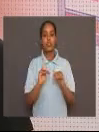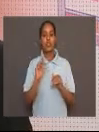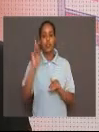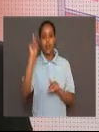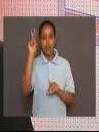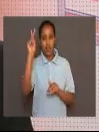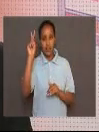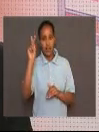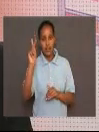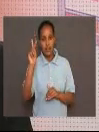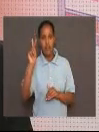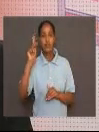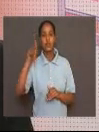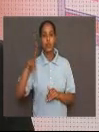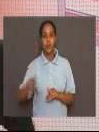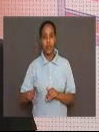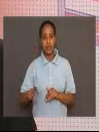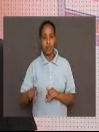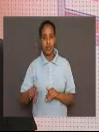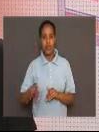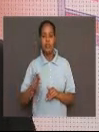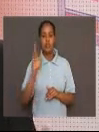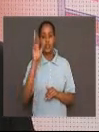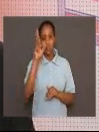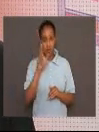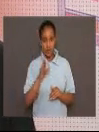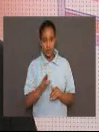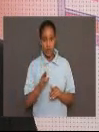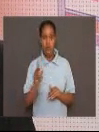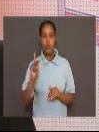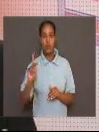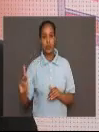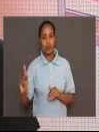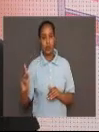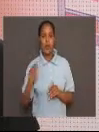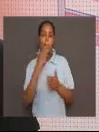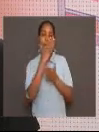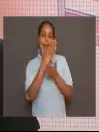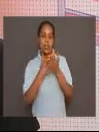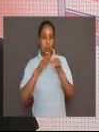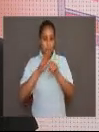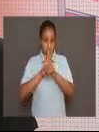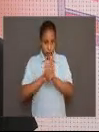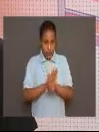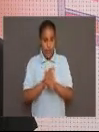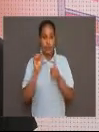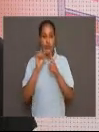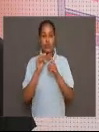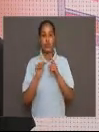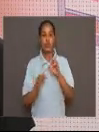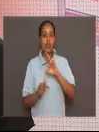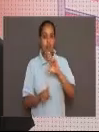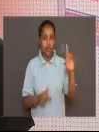K subscript P is the ratio of products partial pressures to